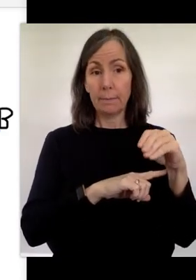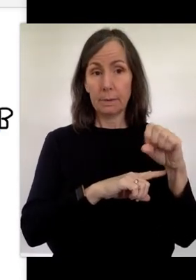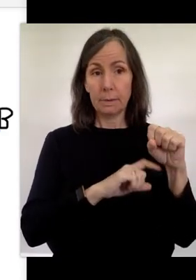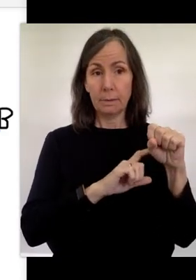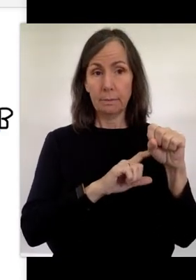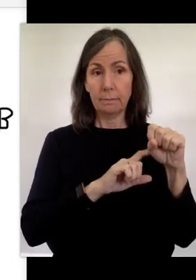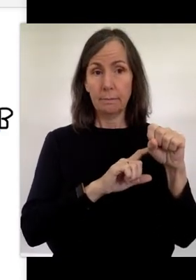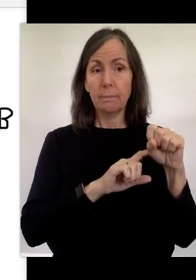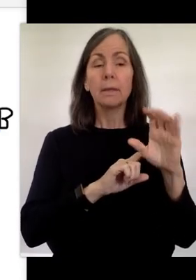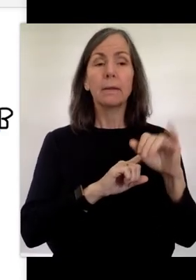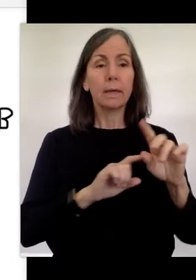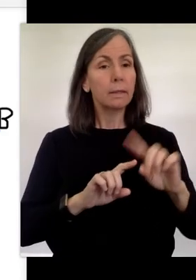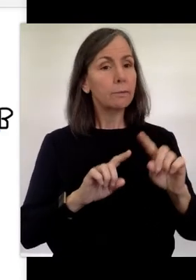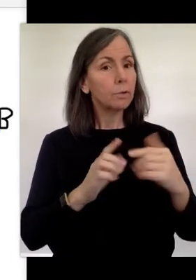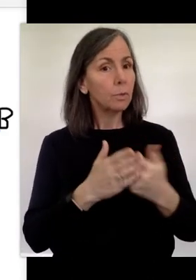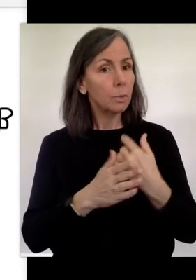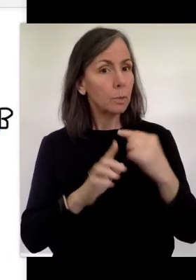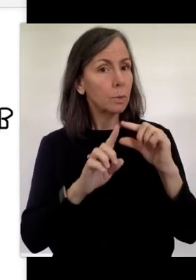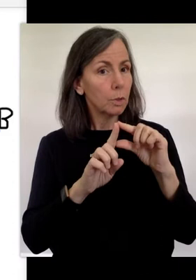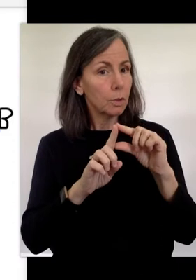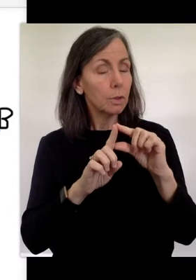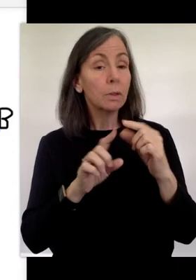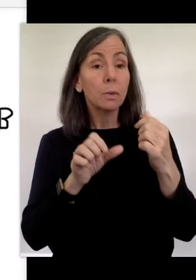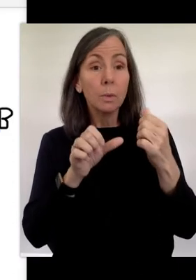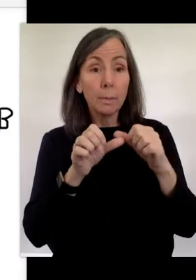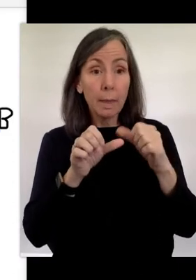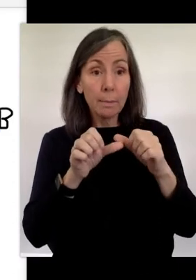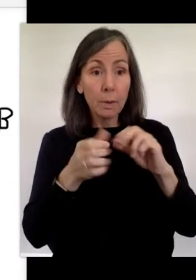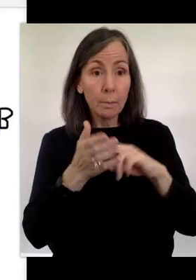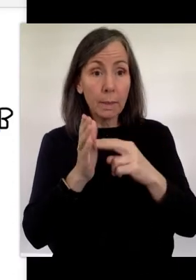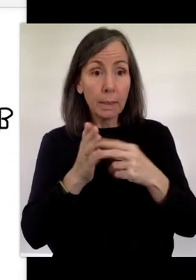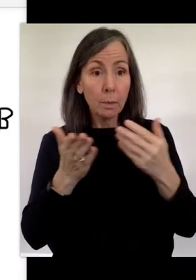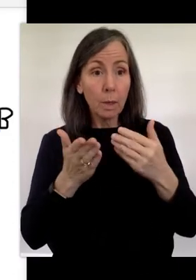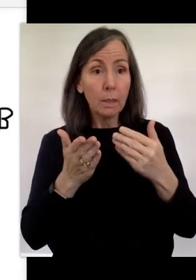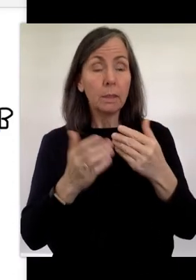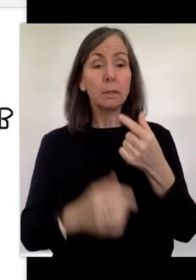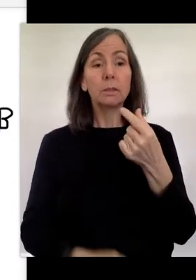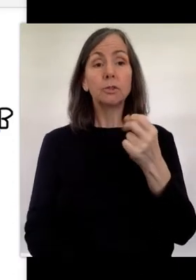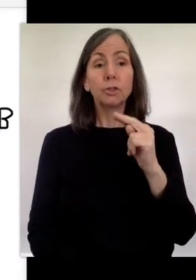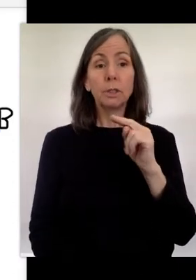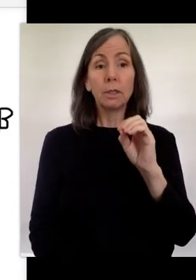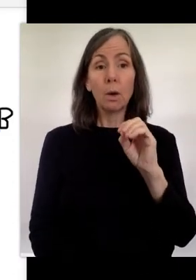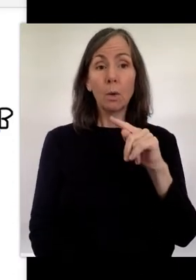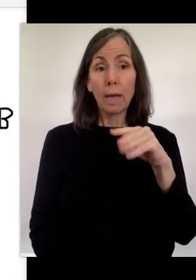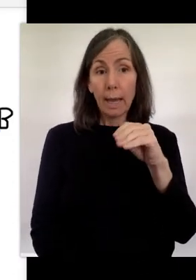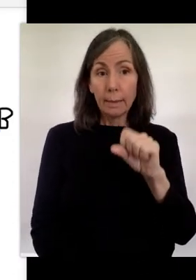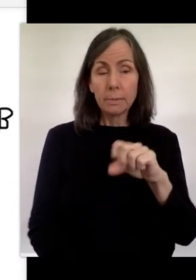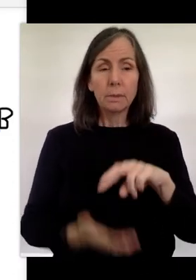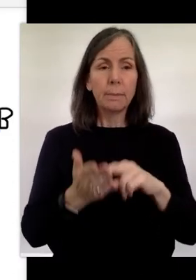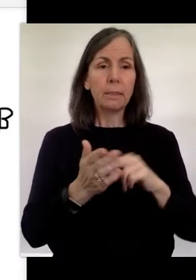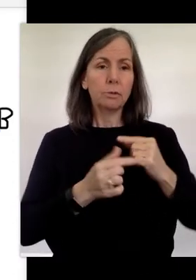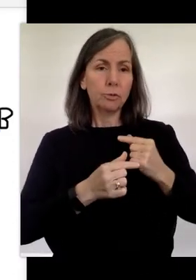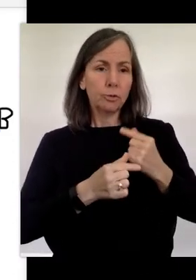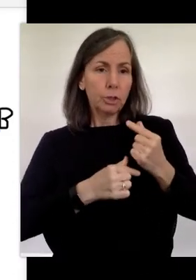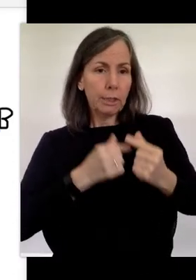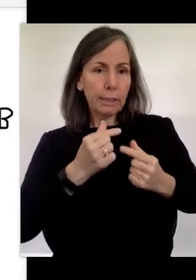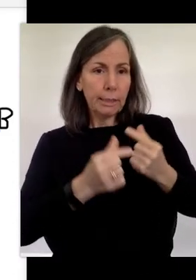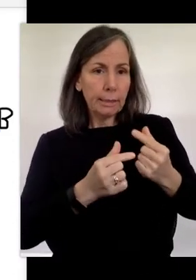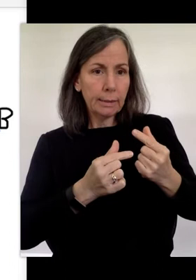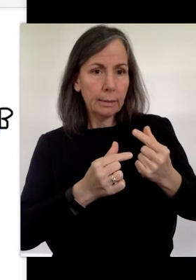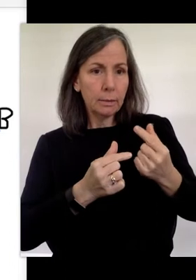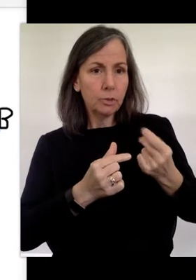your vocab, genotypes are the genes. You always have these 3 choices. It doesn't matter what the letter is. It could